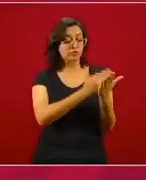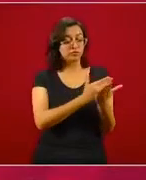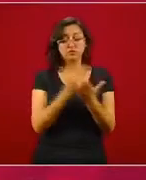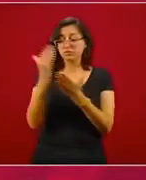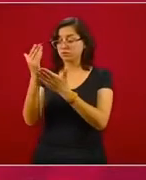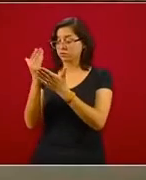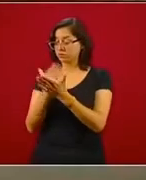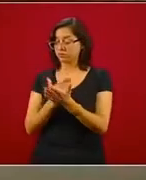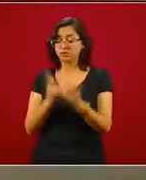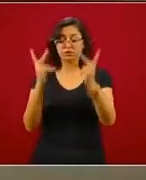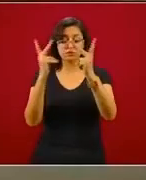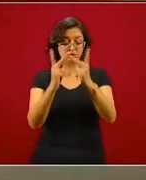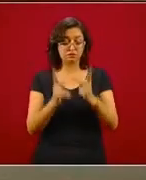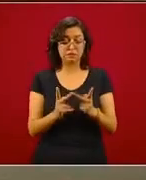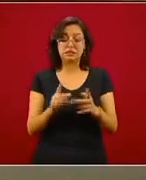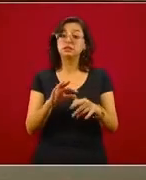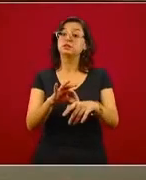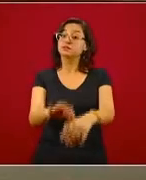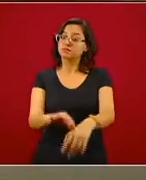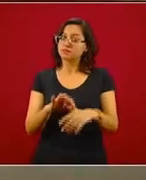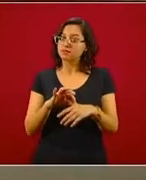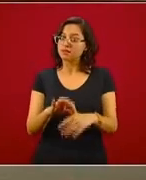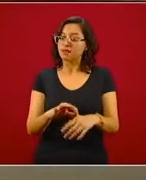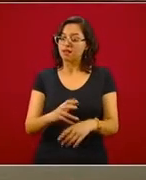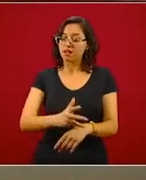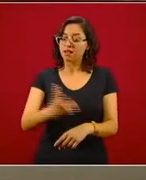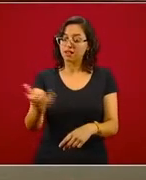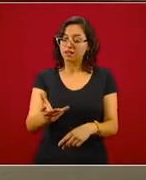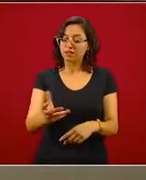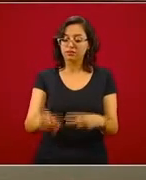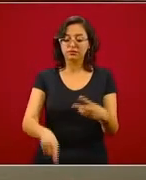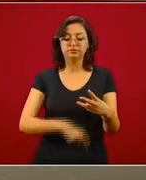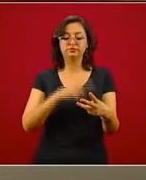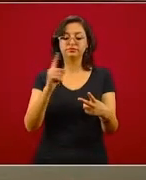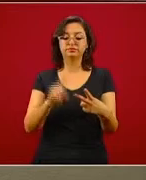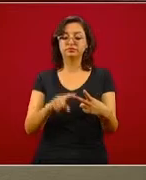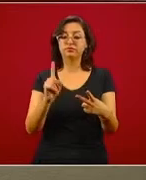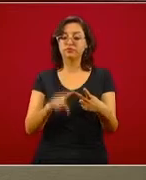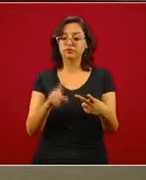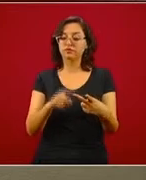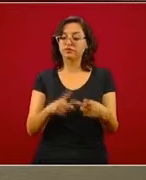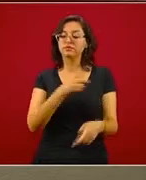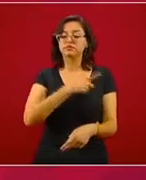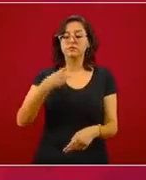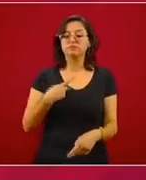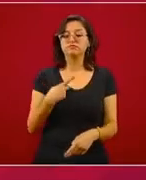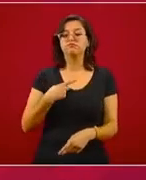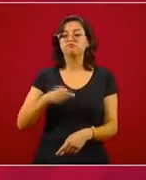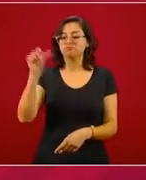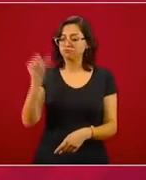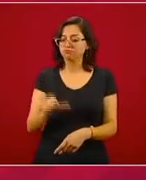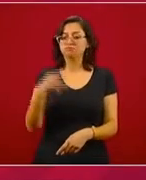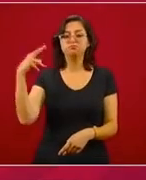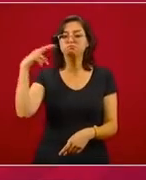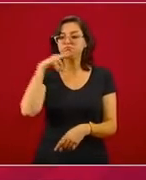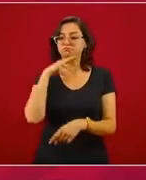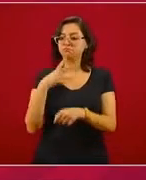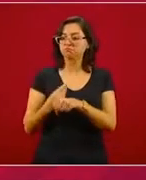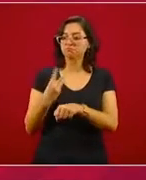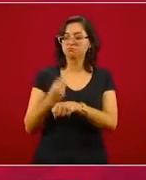Economy. And each of these protocols must be implemented. Secondly, this needs to happen